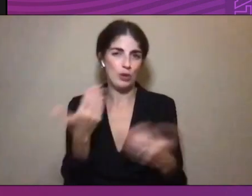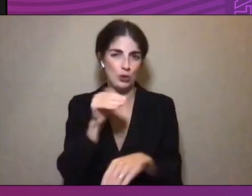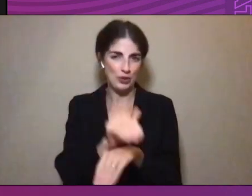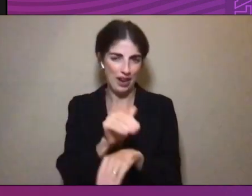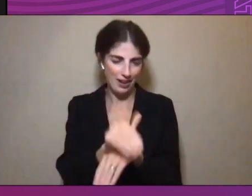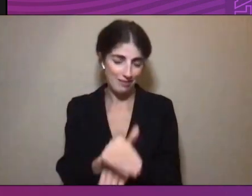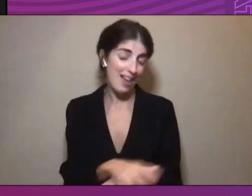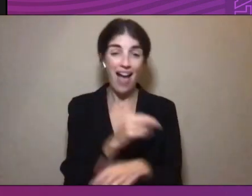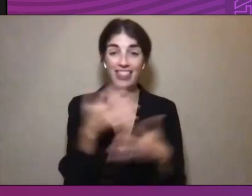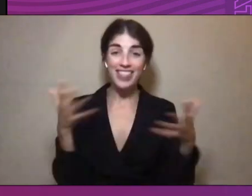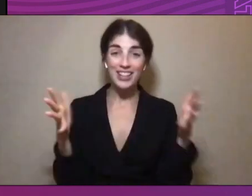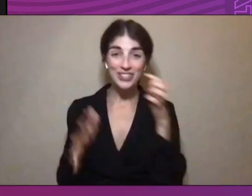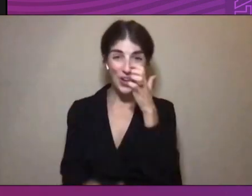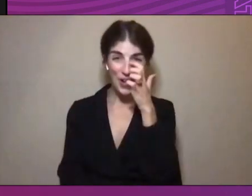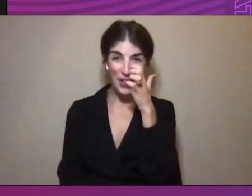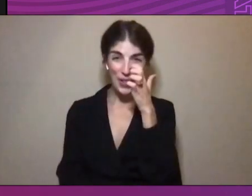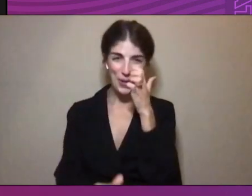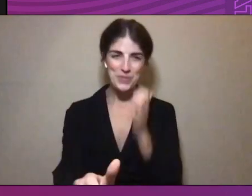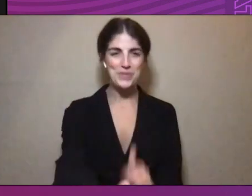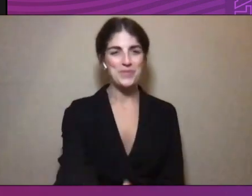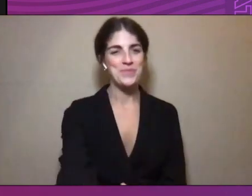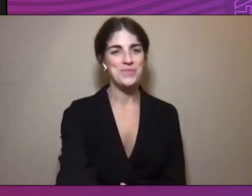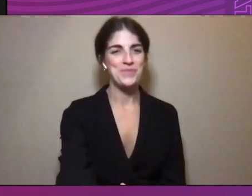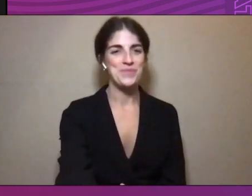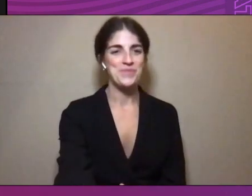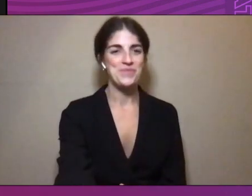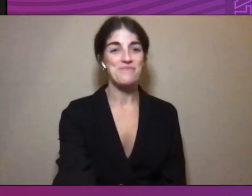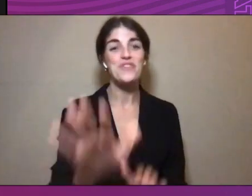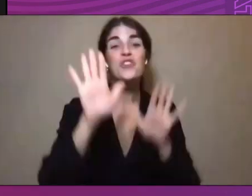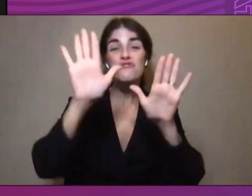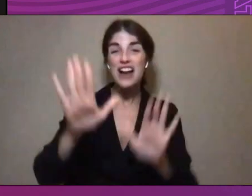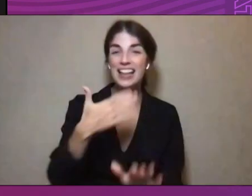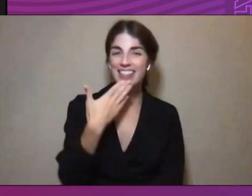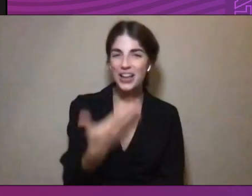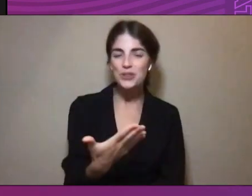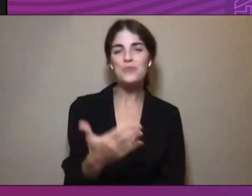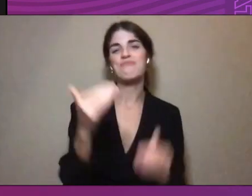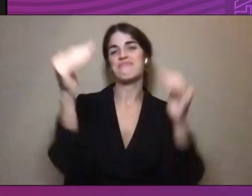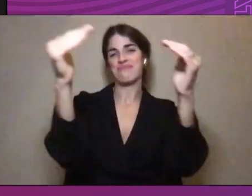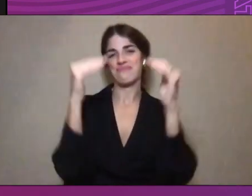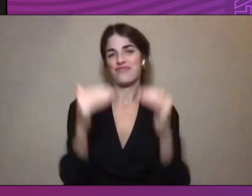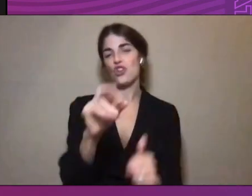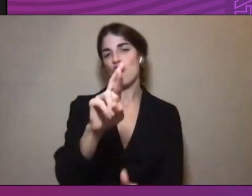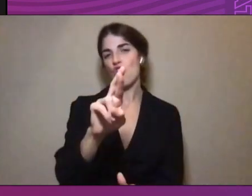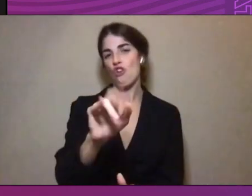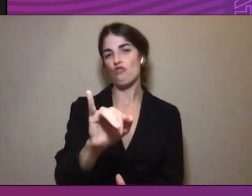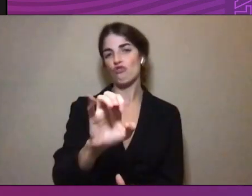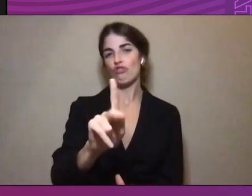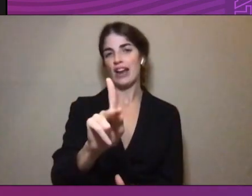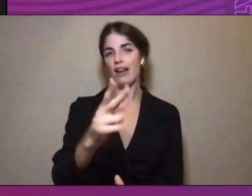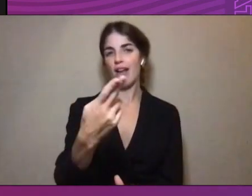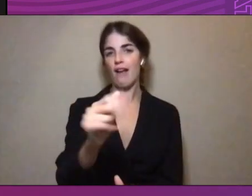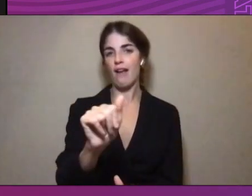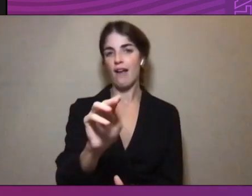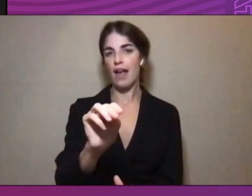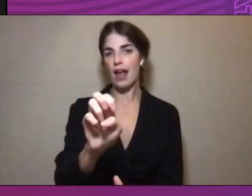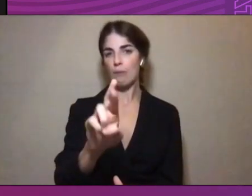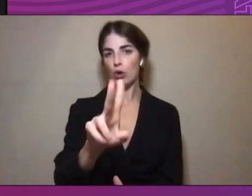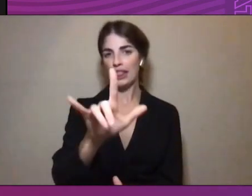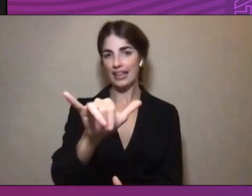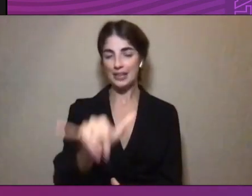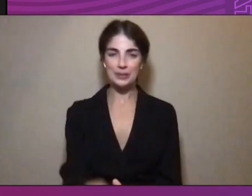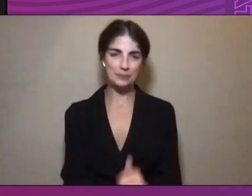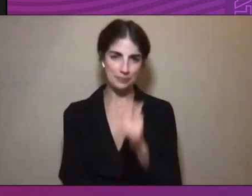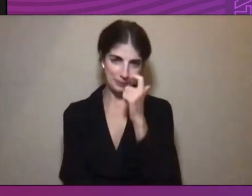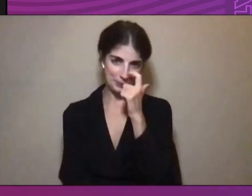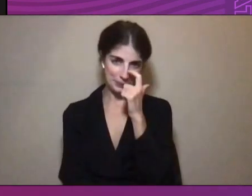all. That's great. Thank you, Danielle. Thank I'll you. pass it along now to Rick Hammerly. Hi, folks.